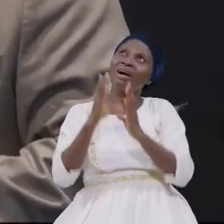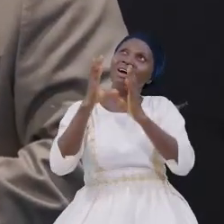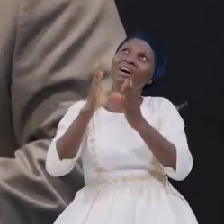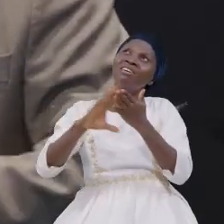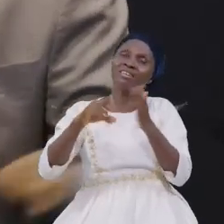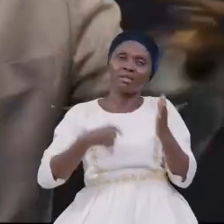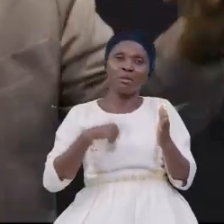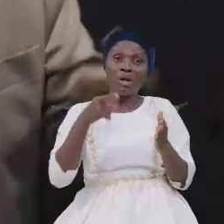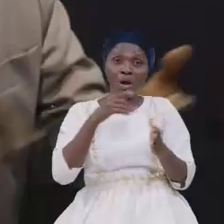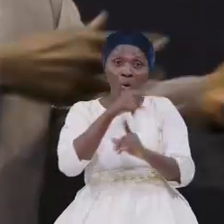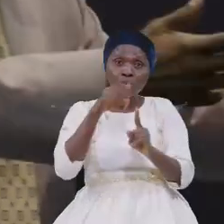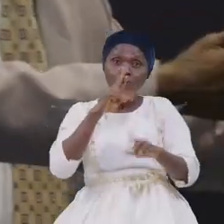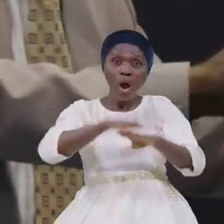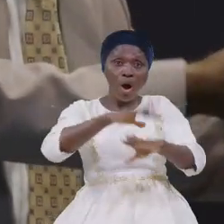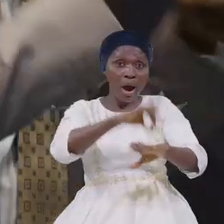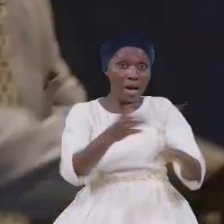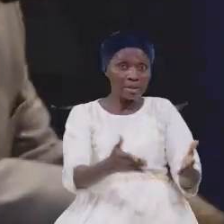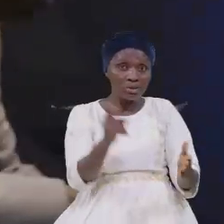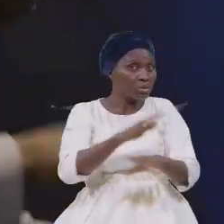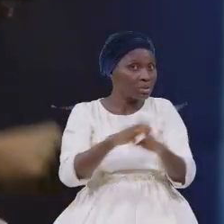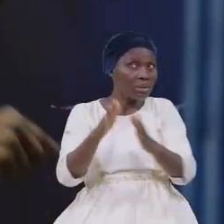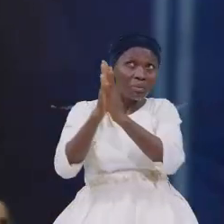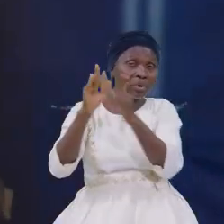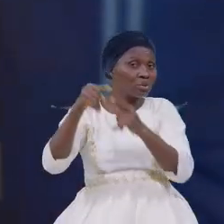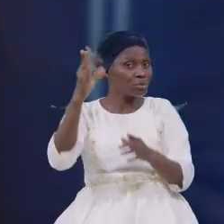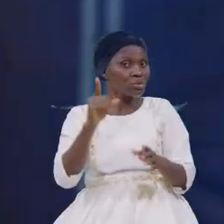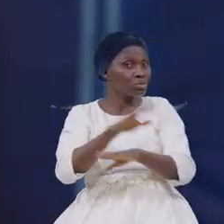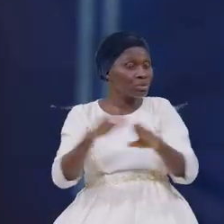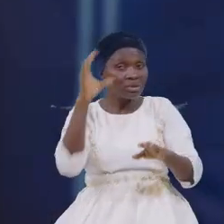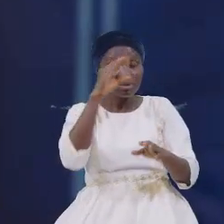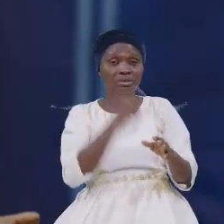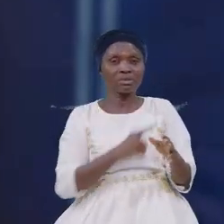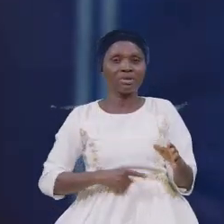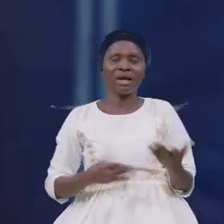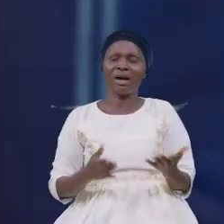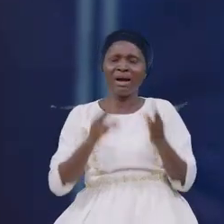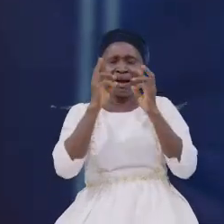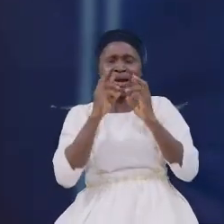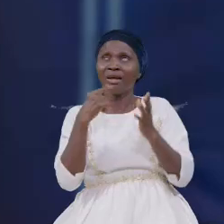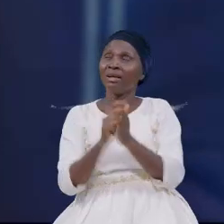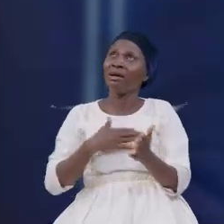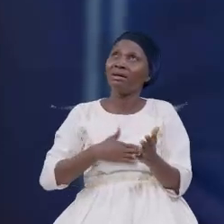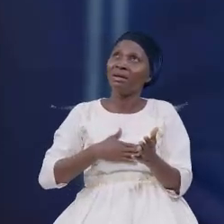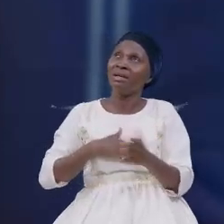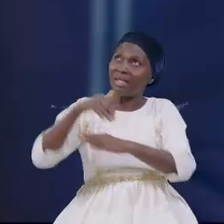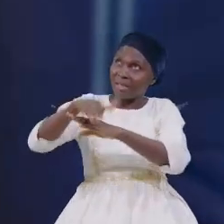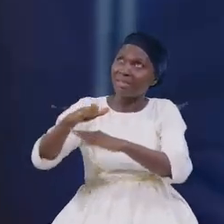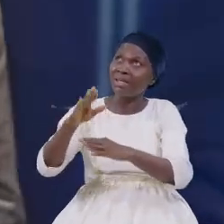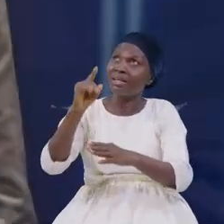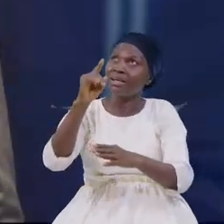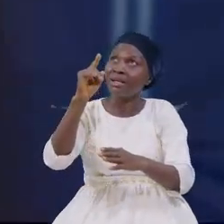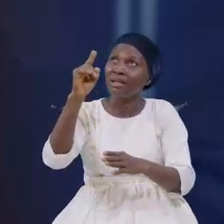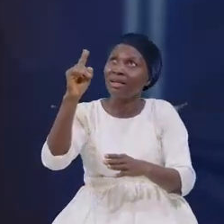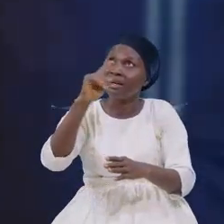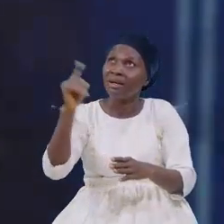earth. Send Lazarus to dip the tip of his finger in water and cool my tongue. No, the